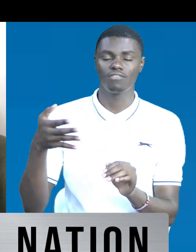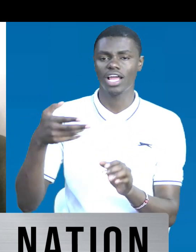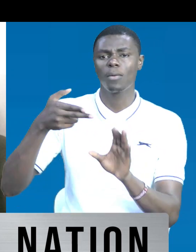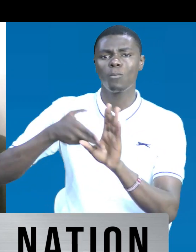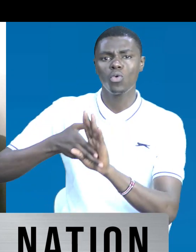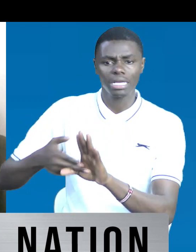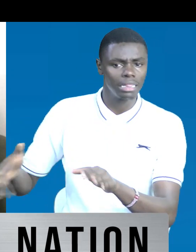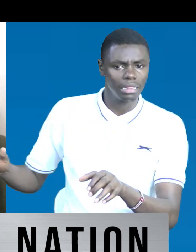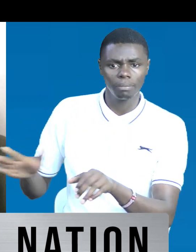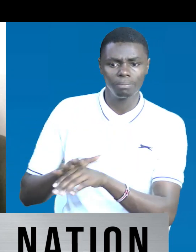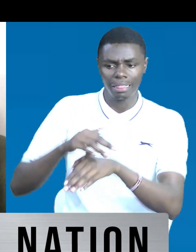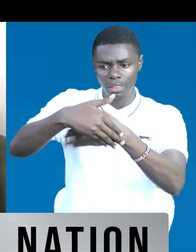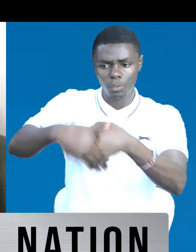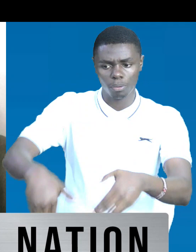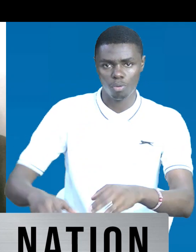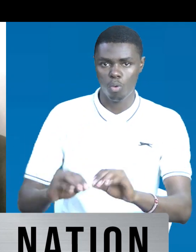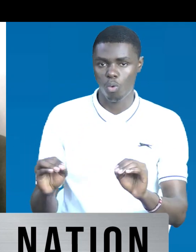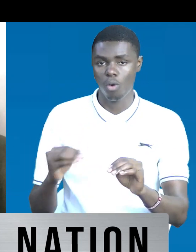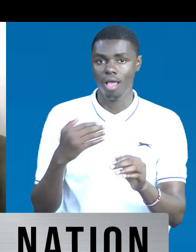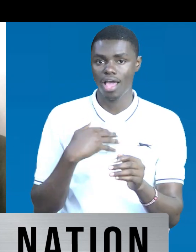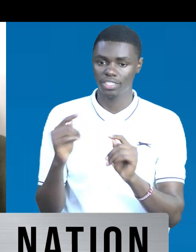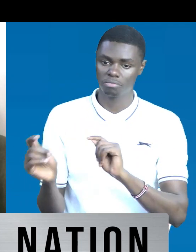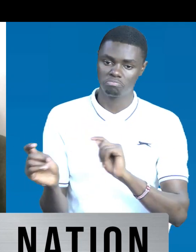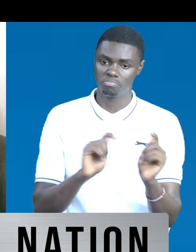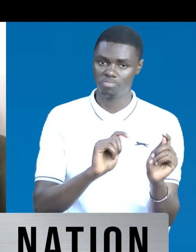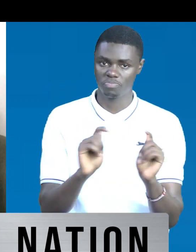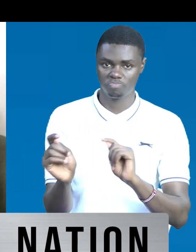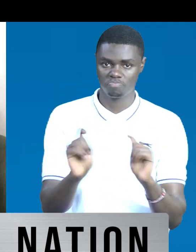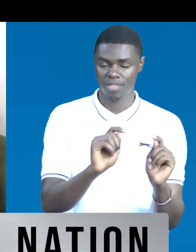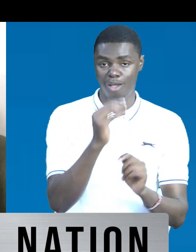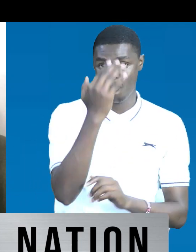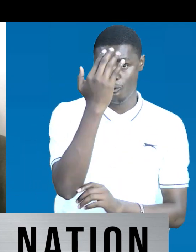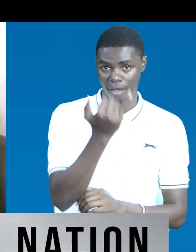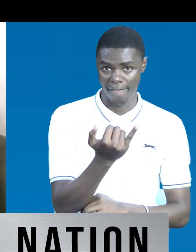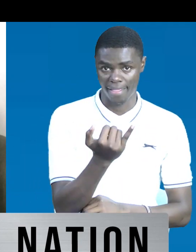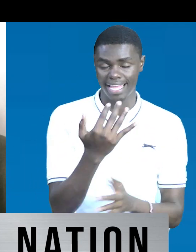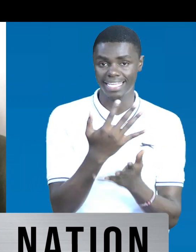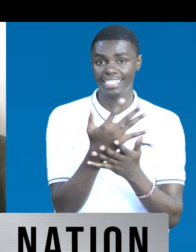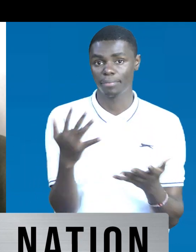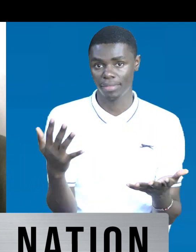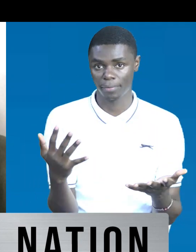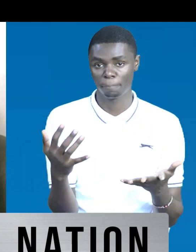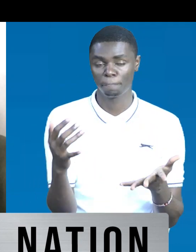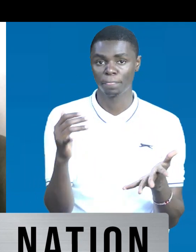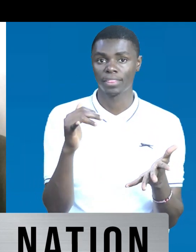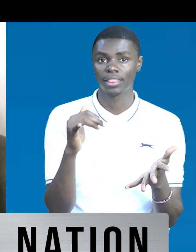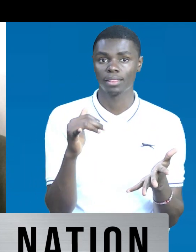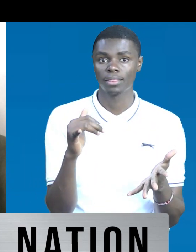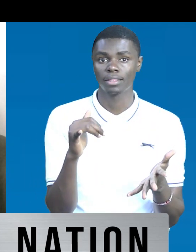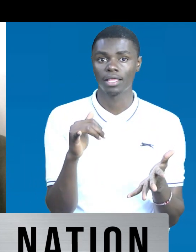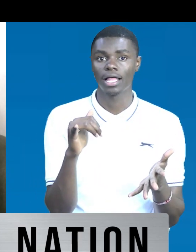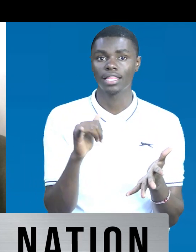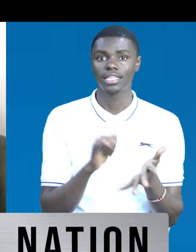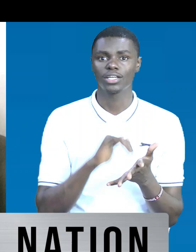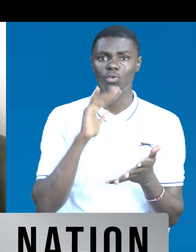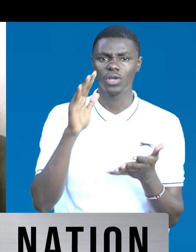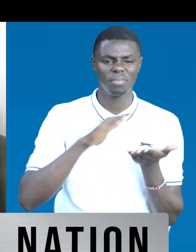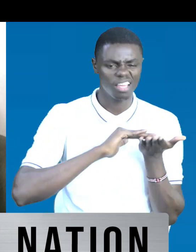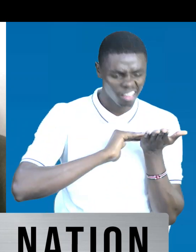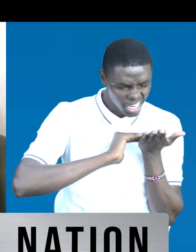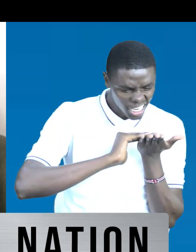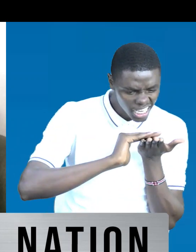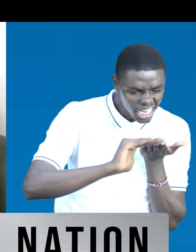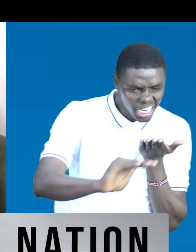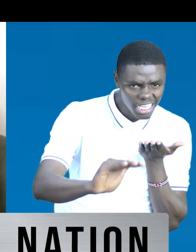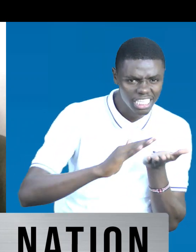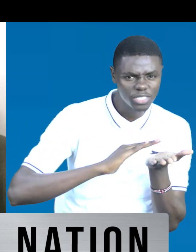all No, the it can't be a stations. shutdown. There's a lot of transition in this Okay. because it's something that is going to not seamless as such.